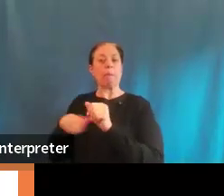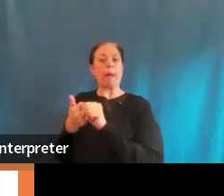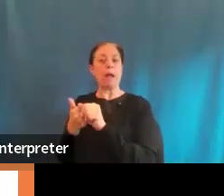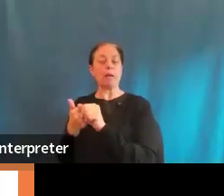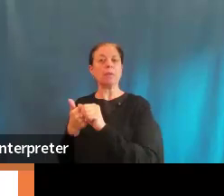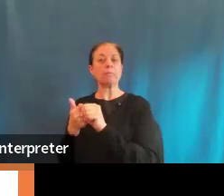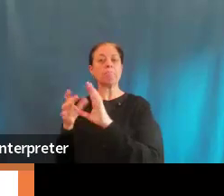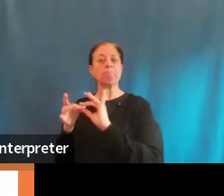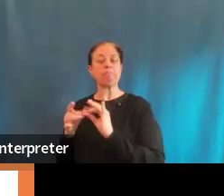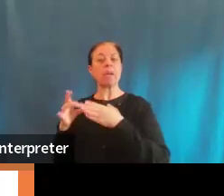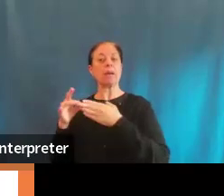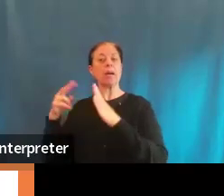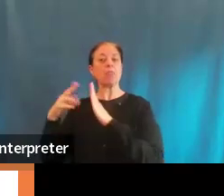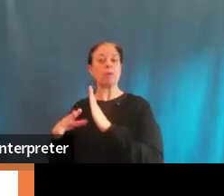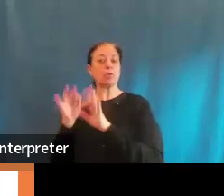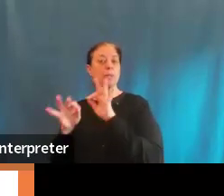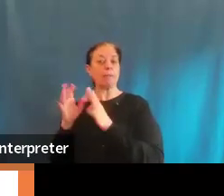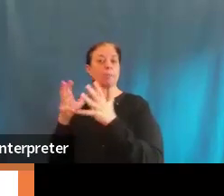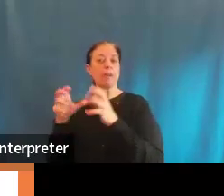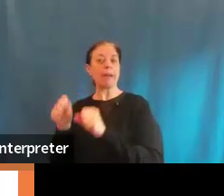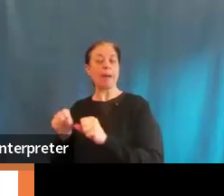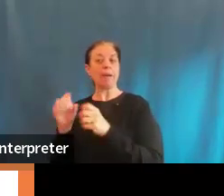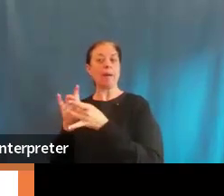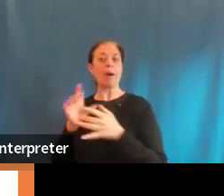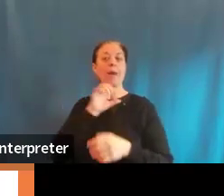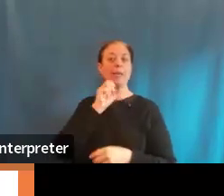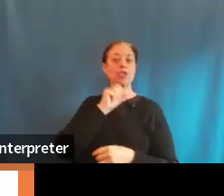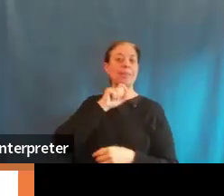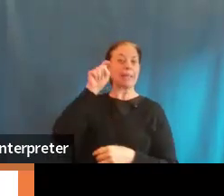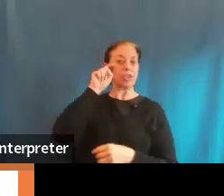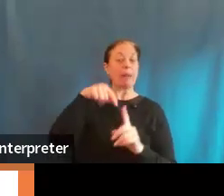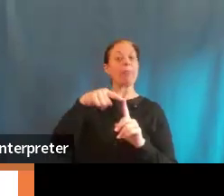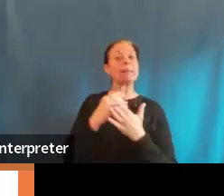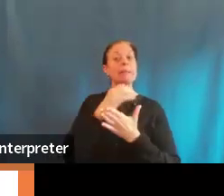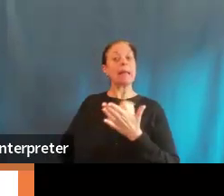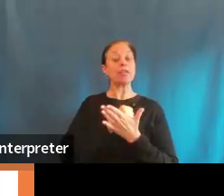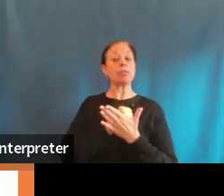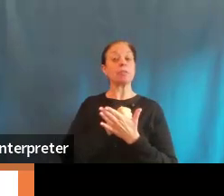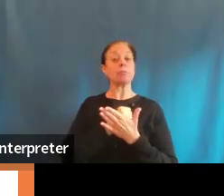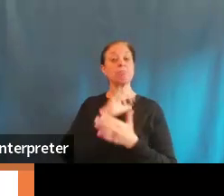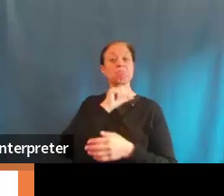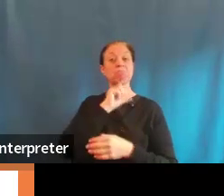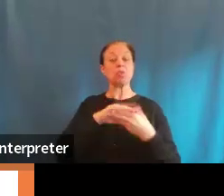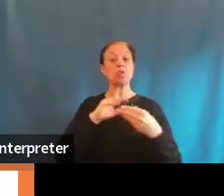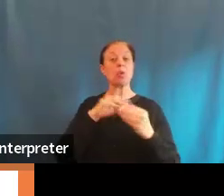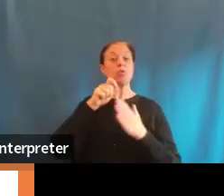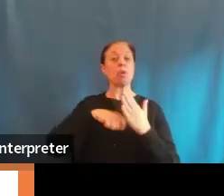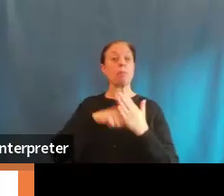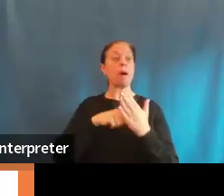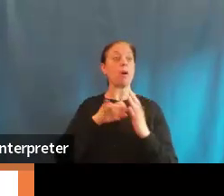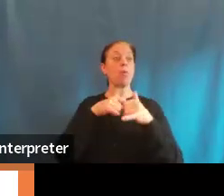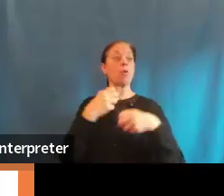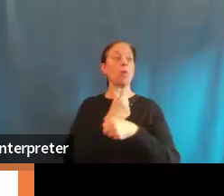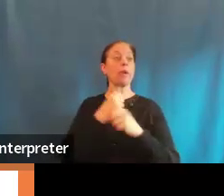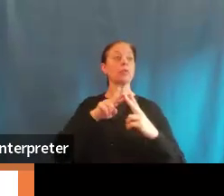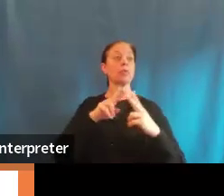guide readers to discover as much as they can about ancient Egypt. This collection of classic stories written by an award-winning duo is